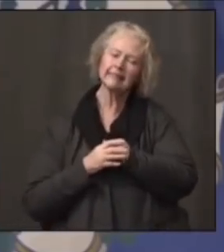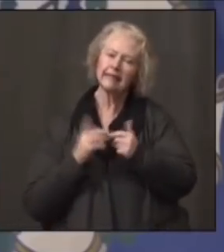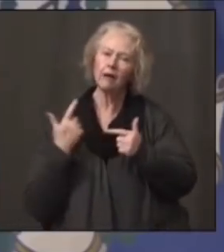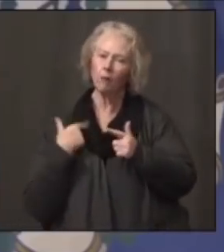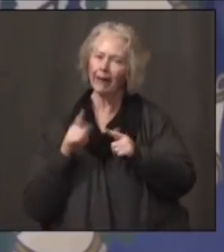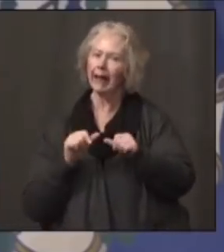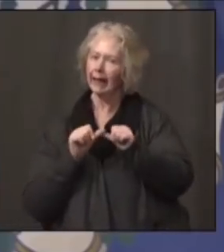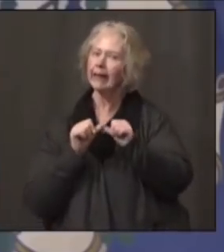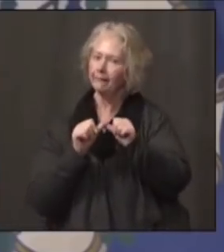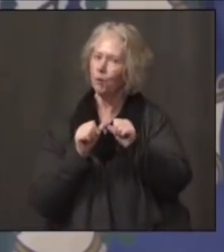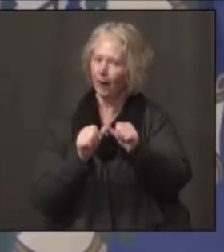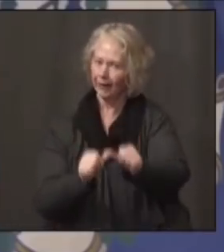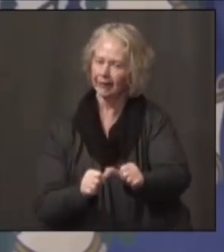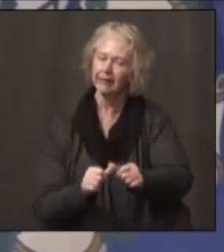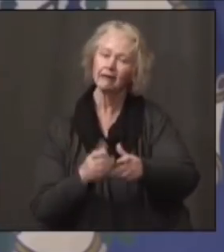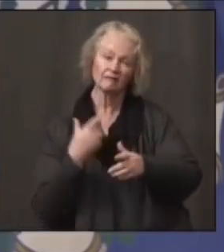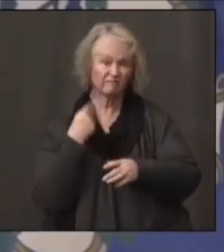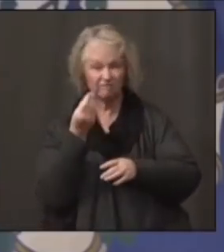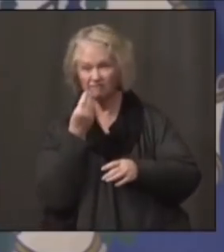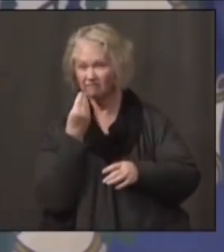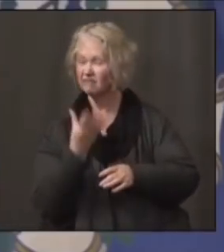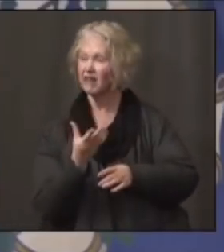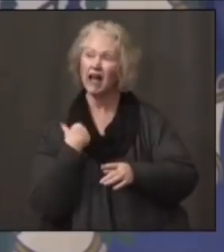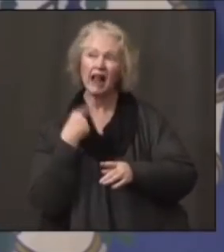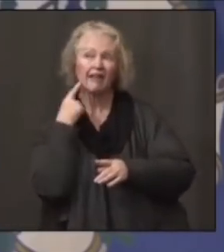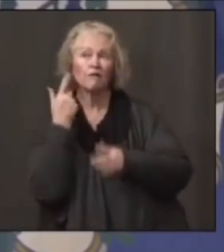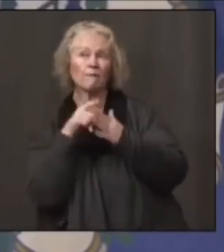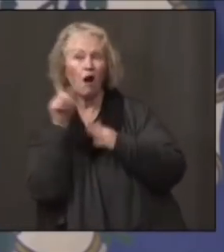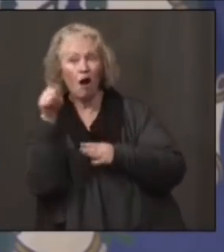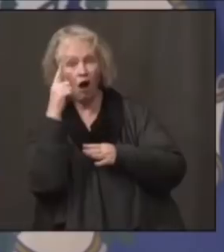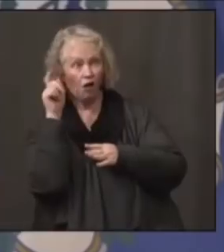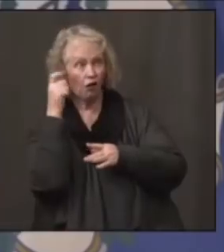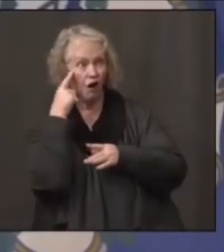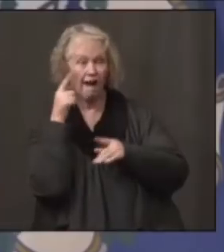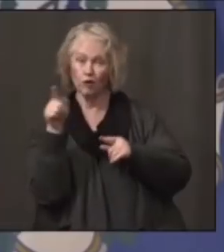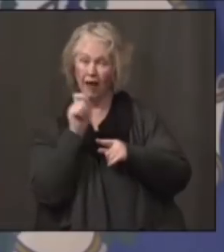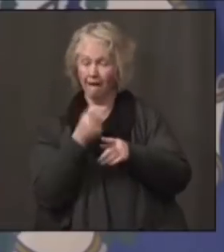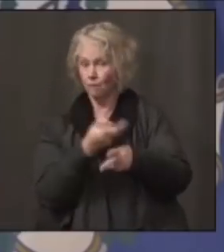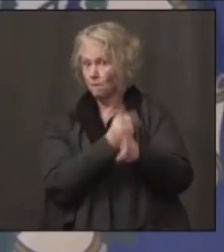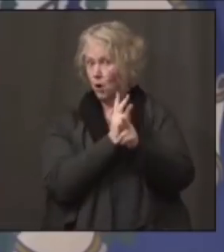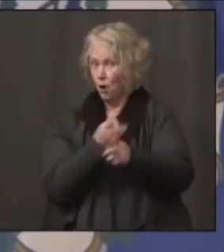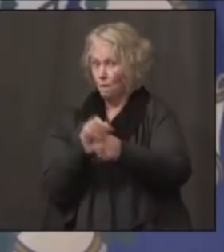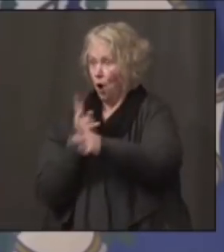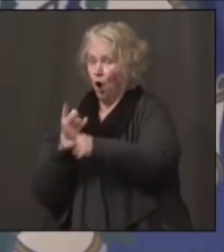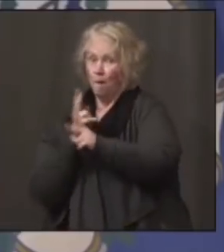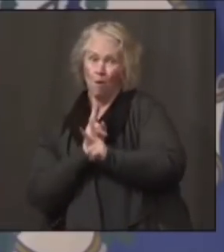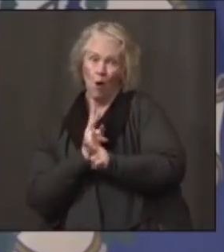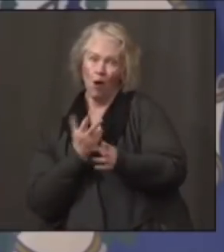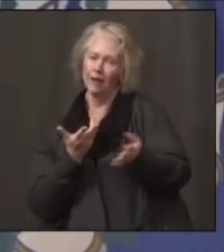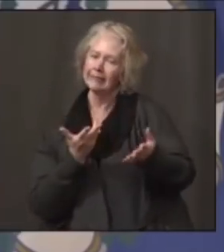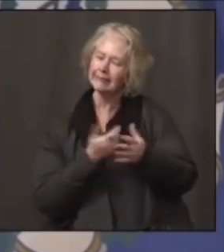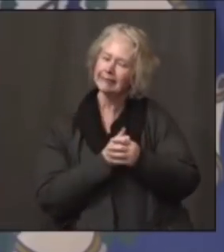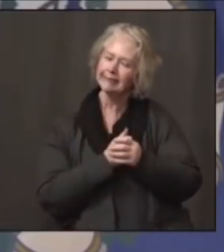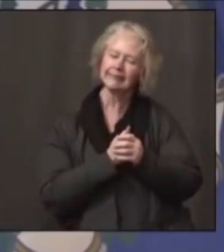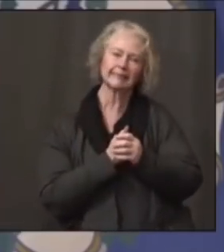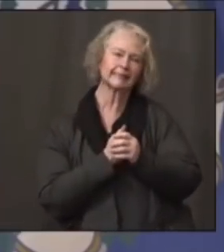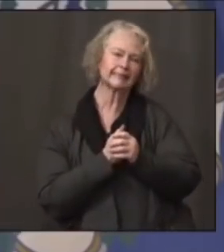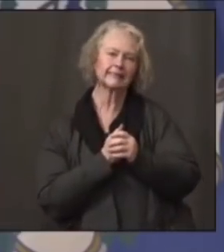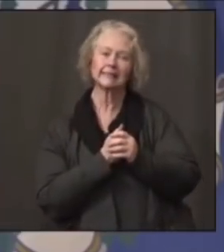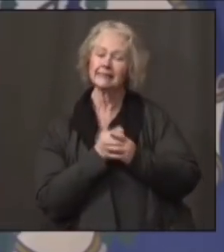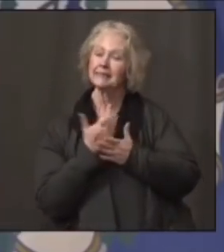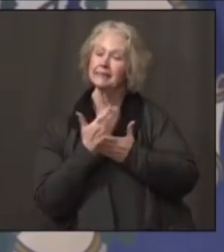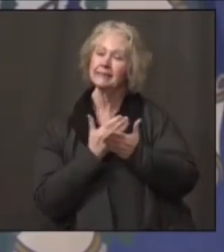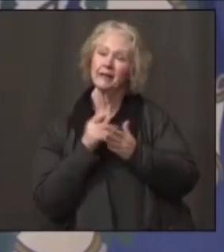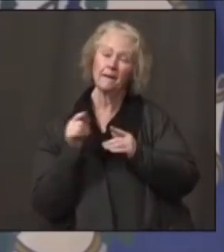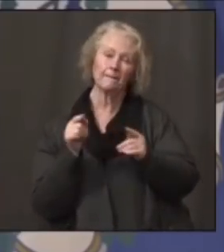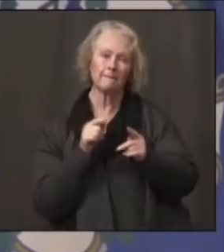keep going. I could tell you, just hearing from other governors, some are out there borrowing in the short-term market right now. As you know, a number of our states